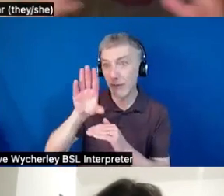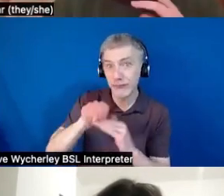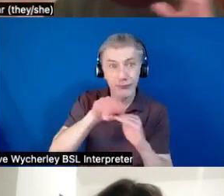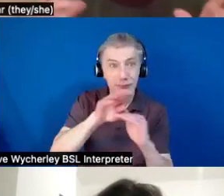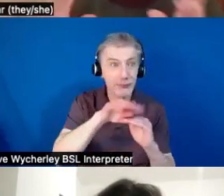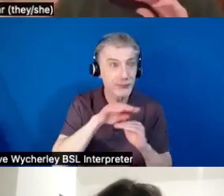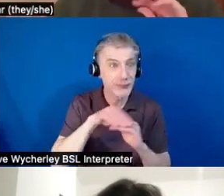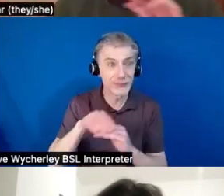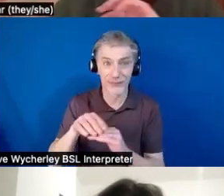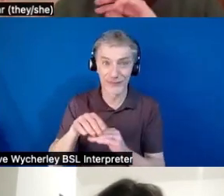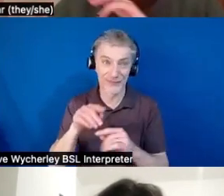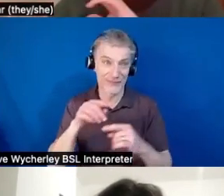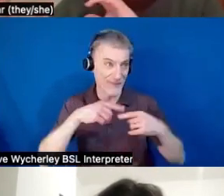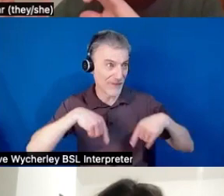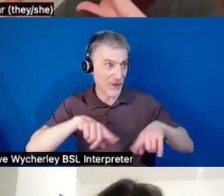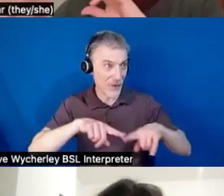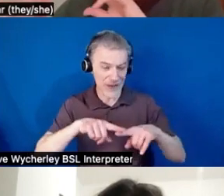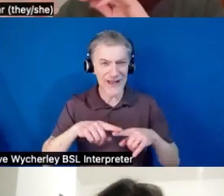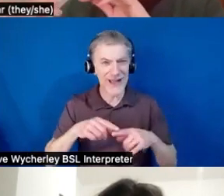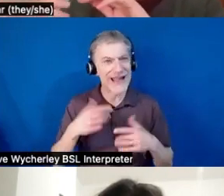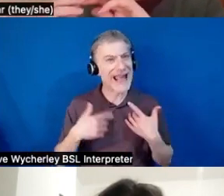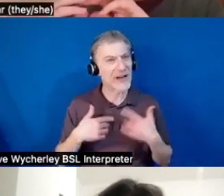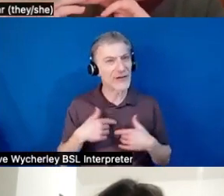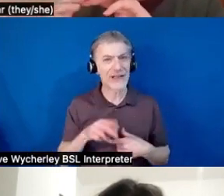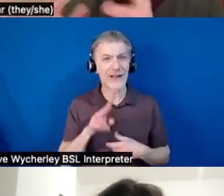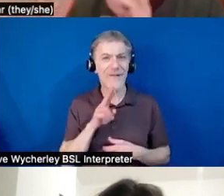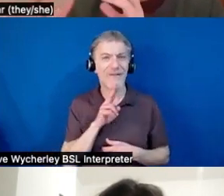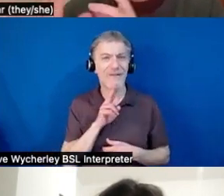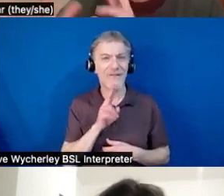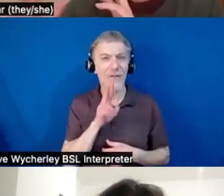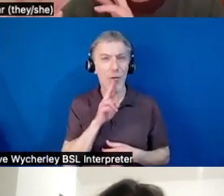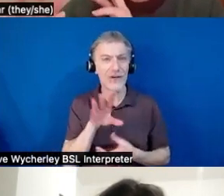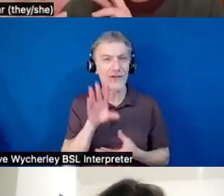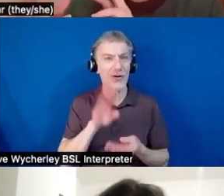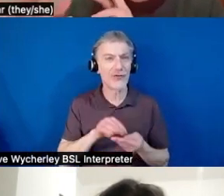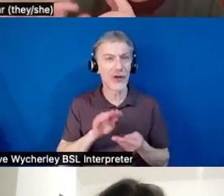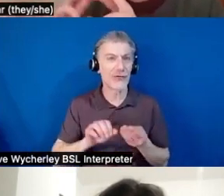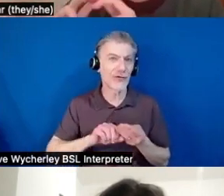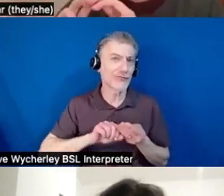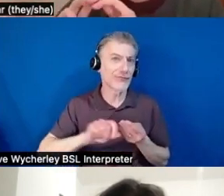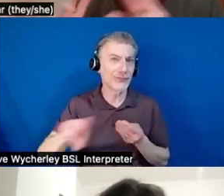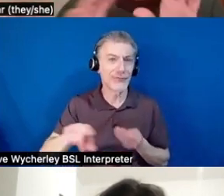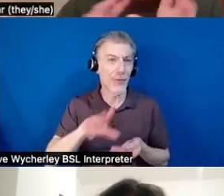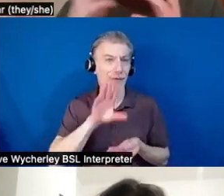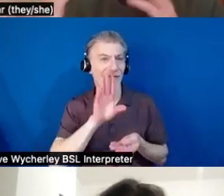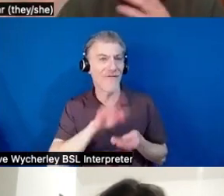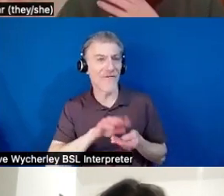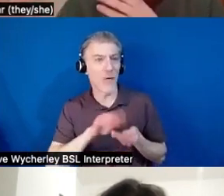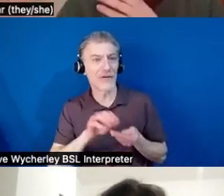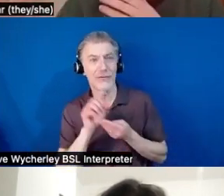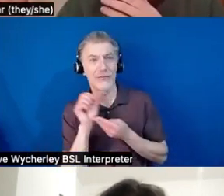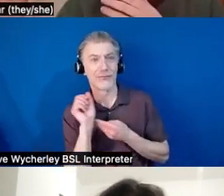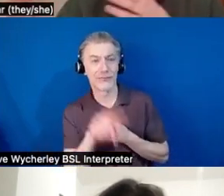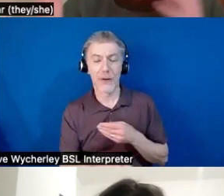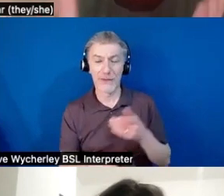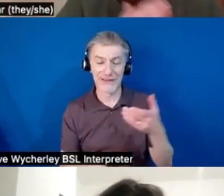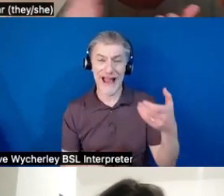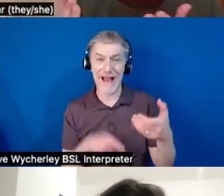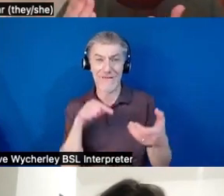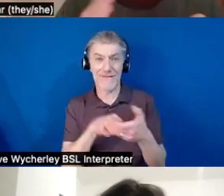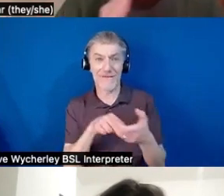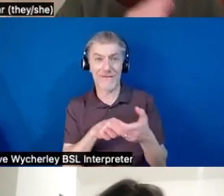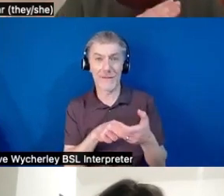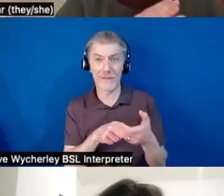comrades communicate a lot through voice notes because we can listen when we're ready. And so it becomes these really beautiful conversations, but they're